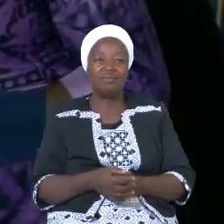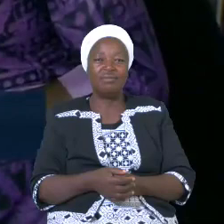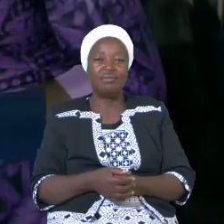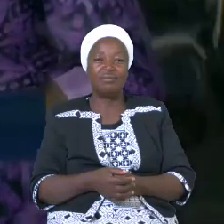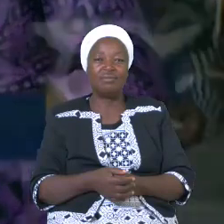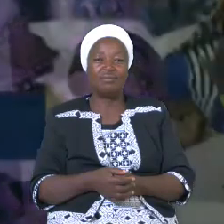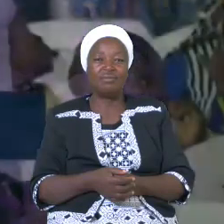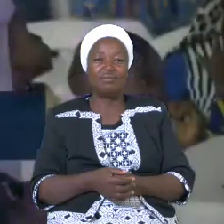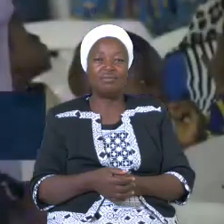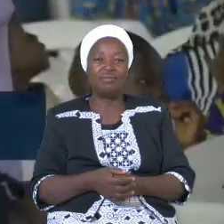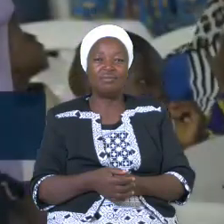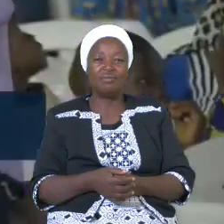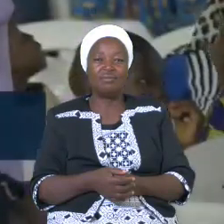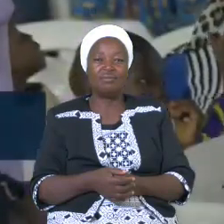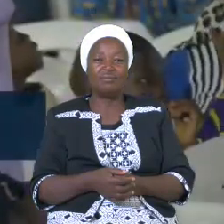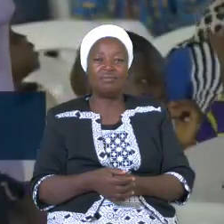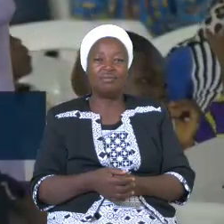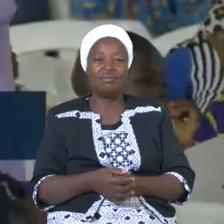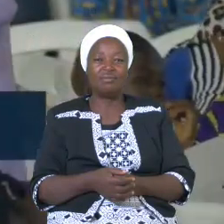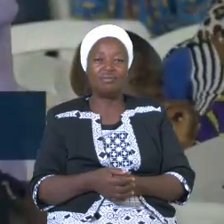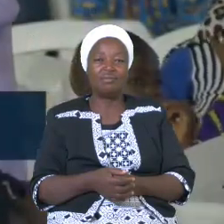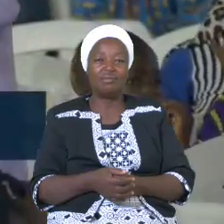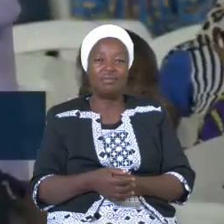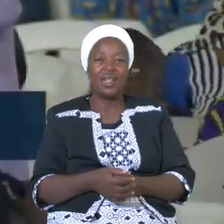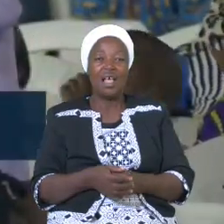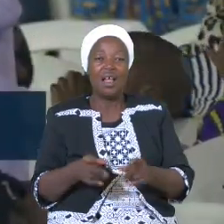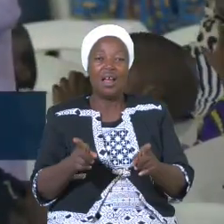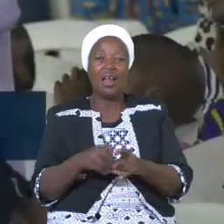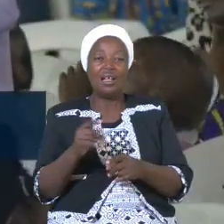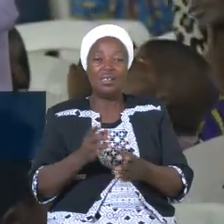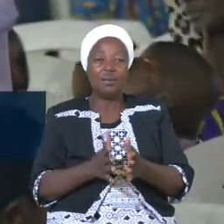like the popular saying